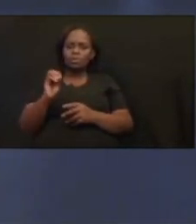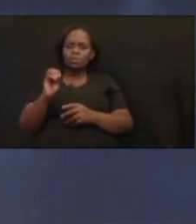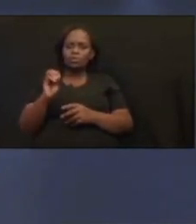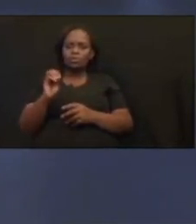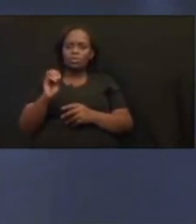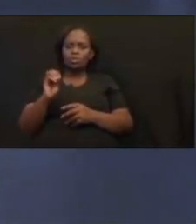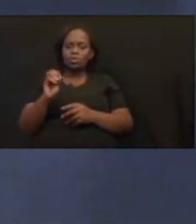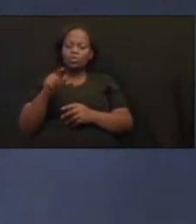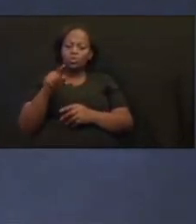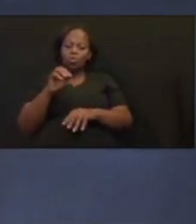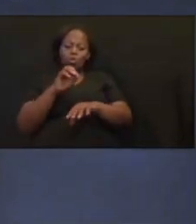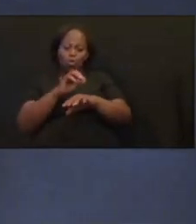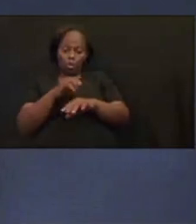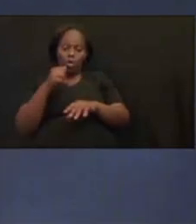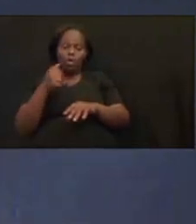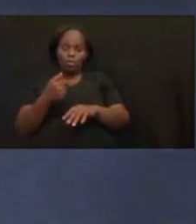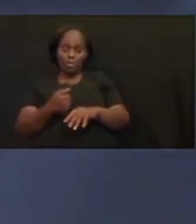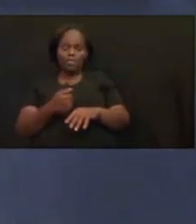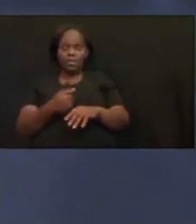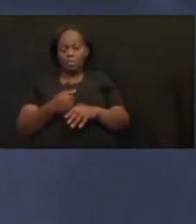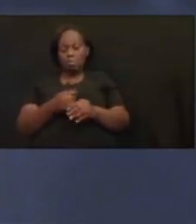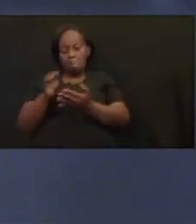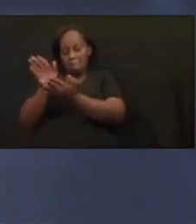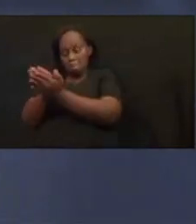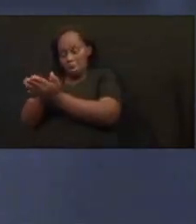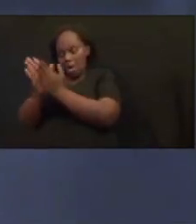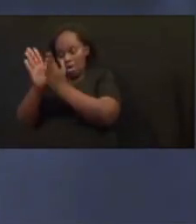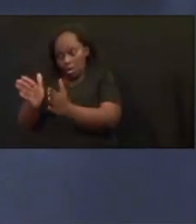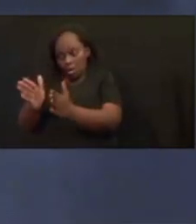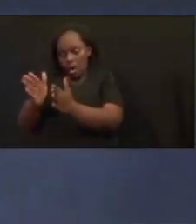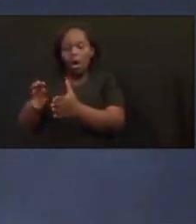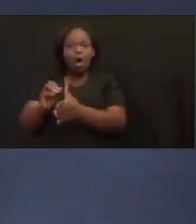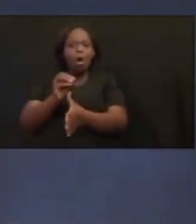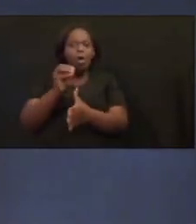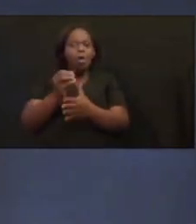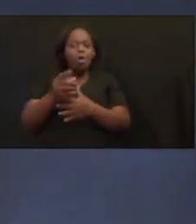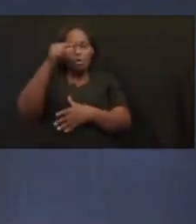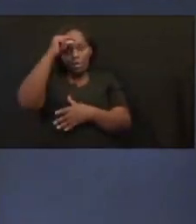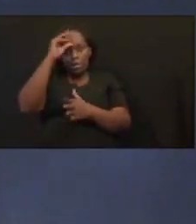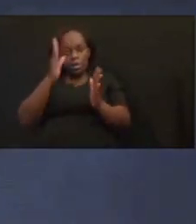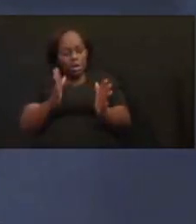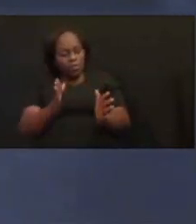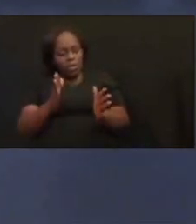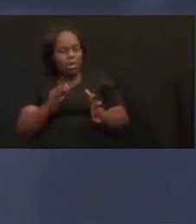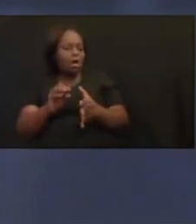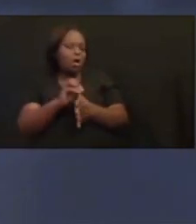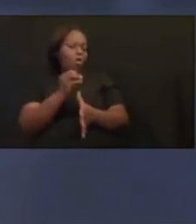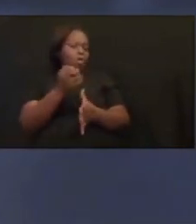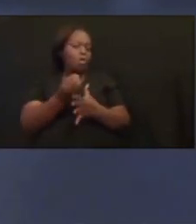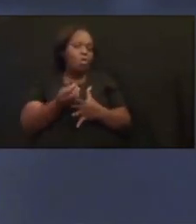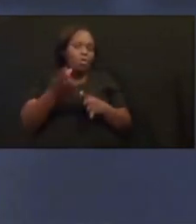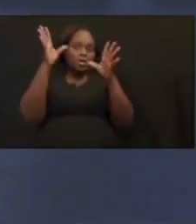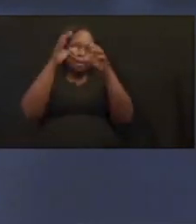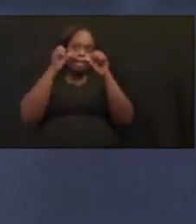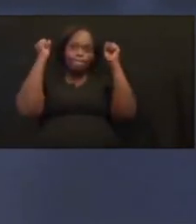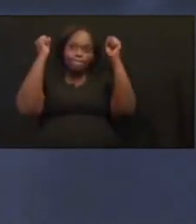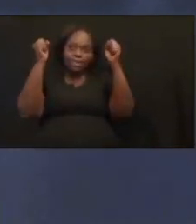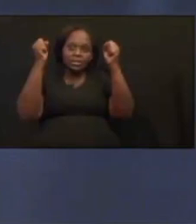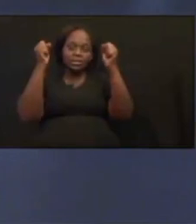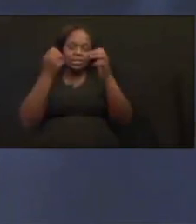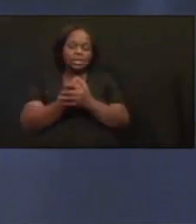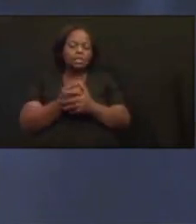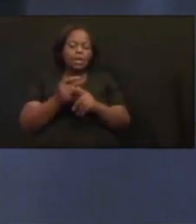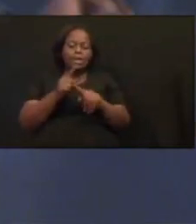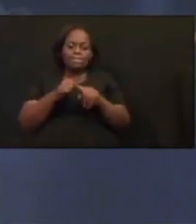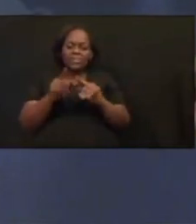preacher or a banker or a governor or a president, but the Bible